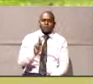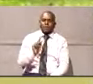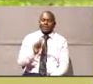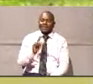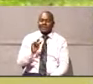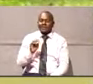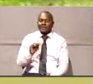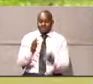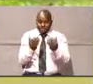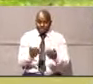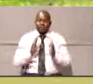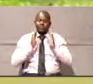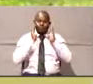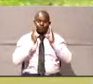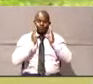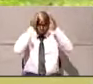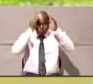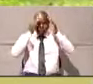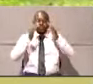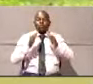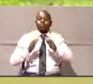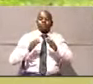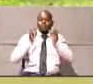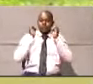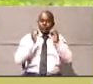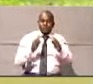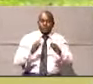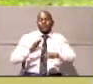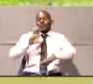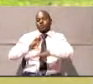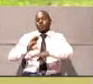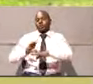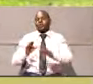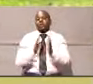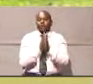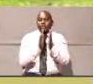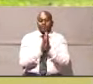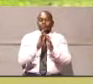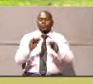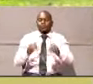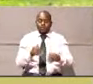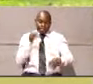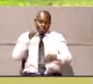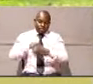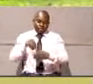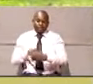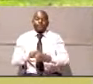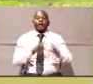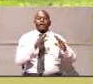current Bishop of Mitiana Diocese, the Anglican Diocese. He has been elected by the House of the Bishops,